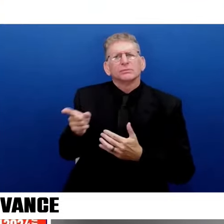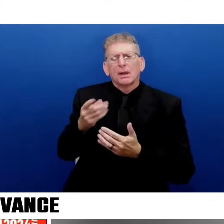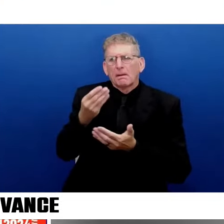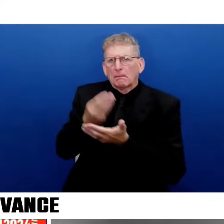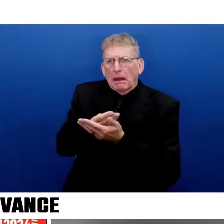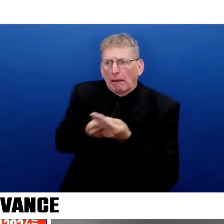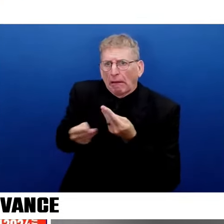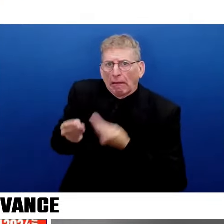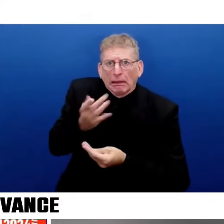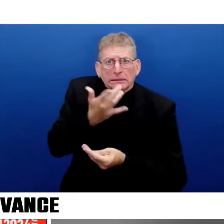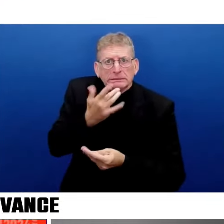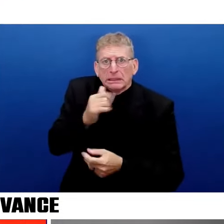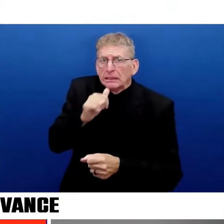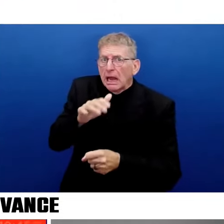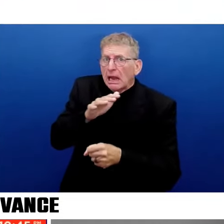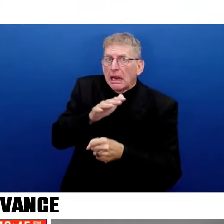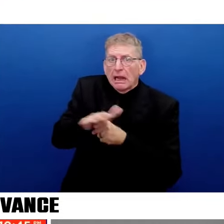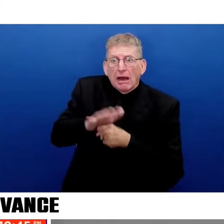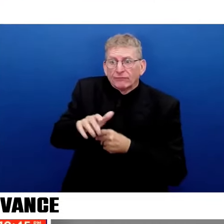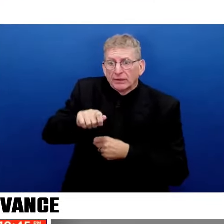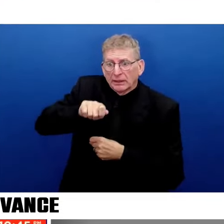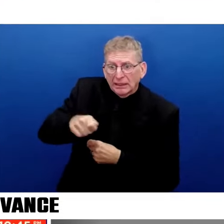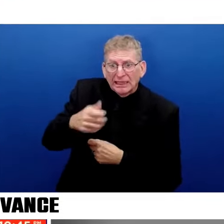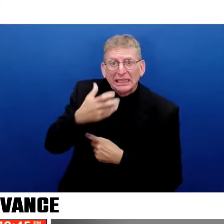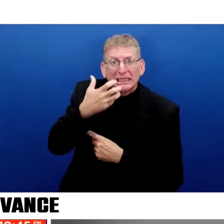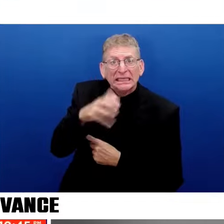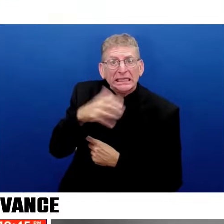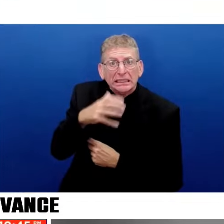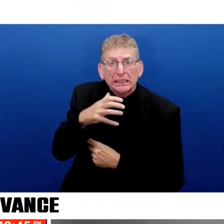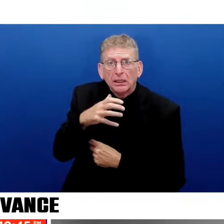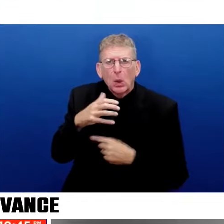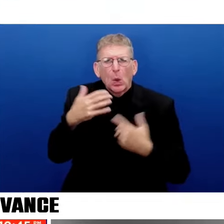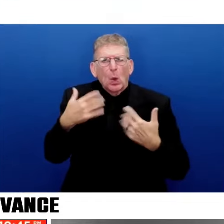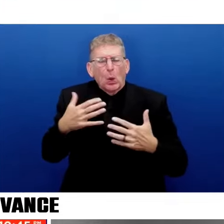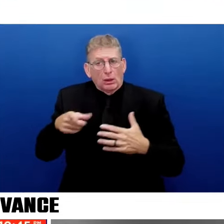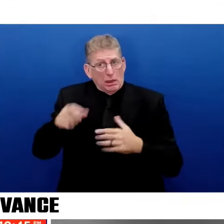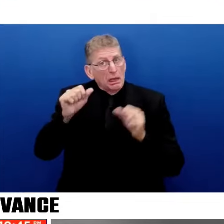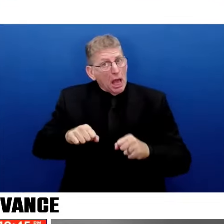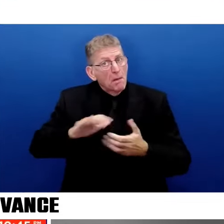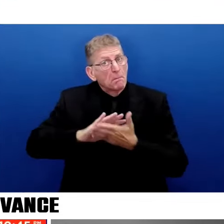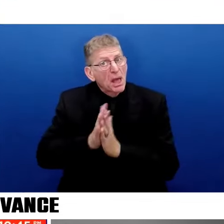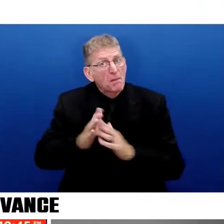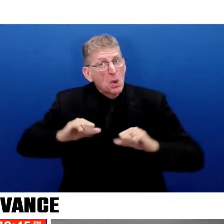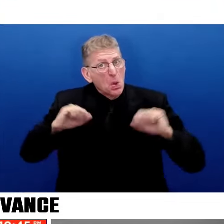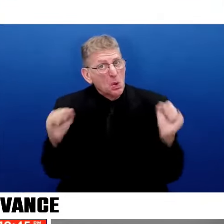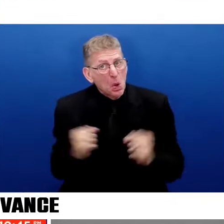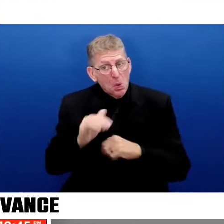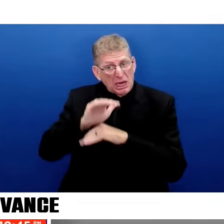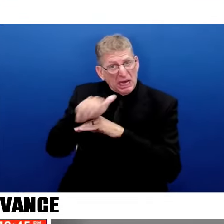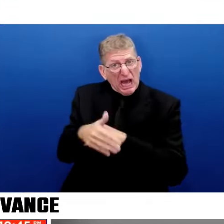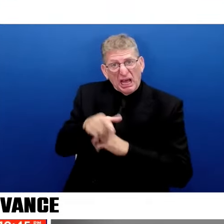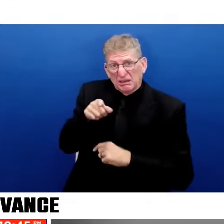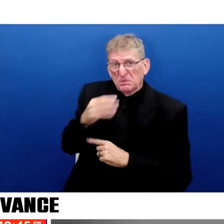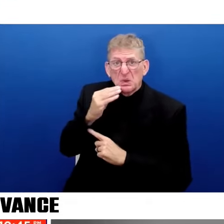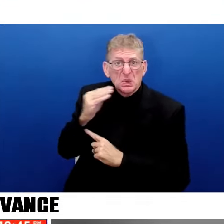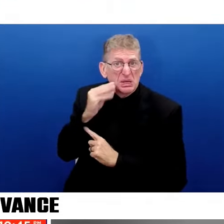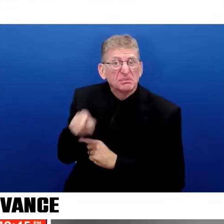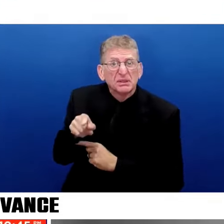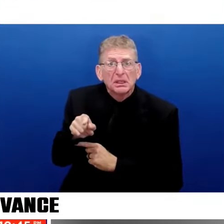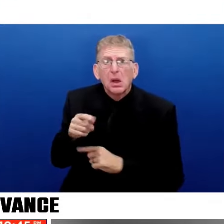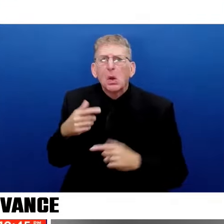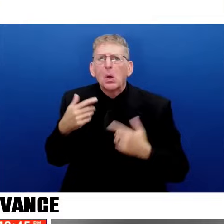tight. And I believe, as a person who wants to be your next vice president, that we are a rich and prosperous enough country where every